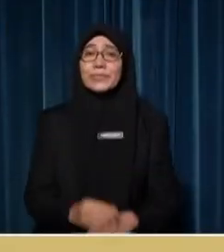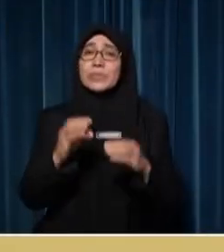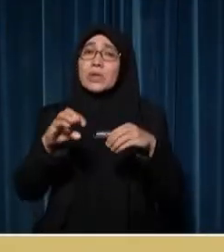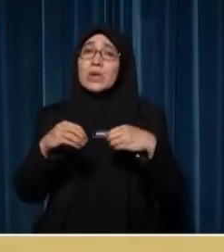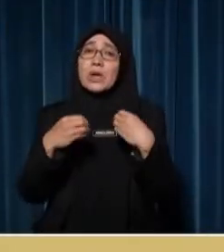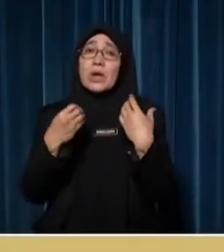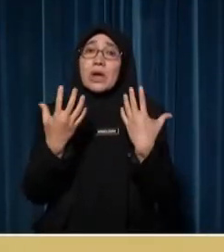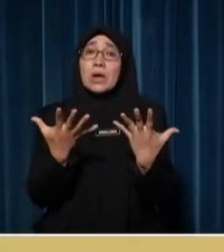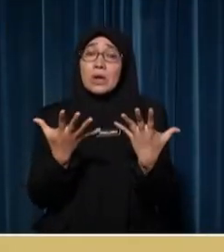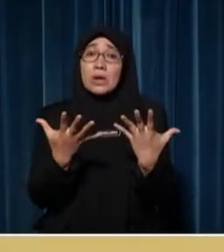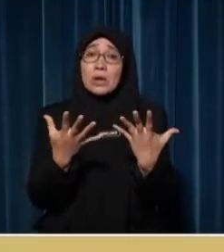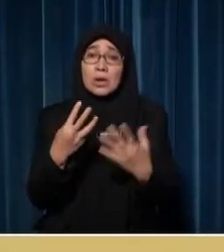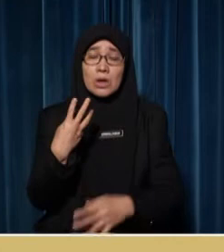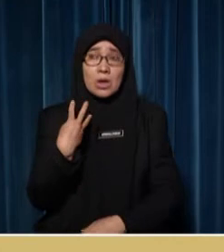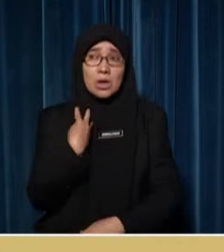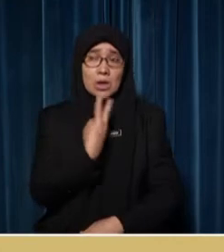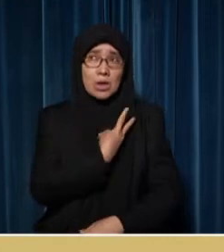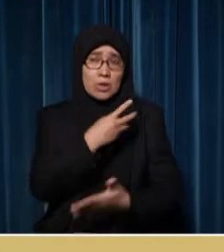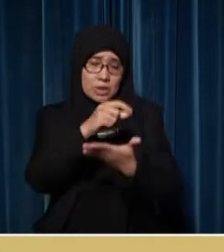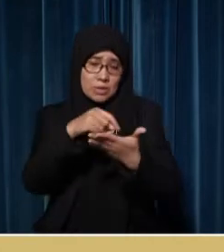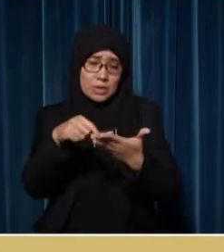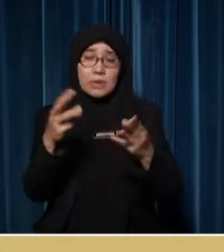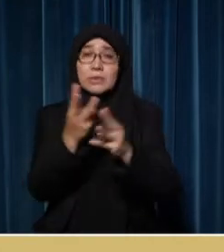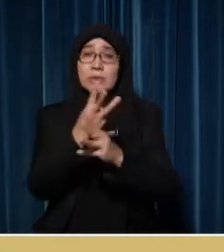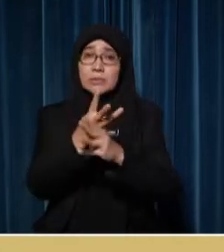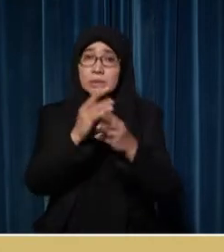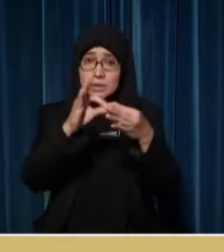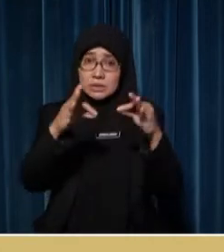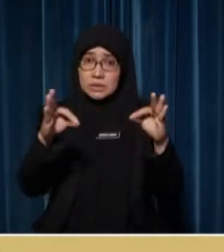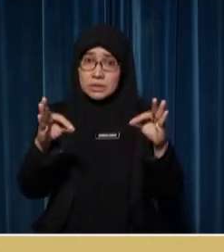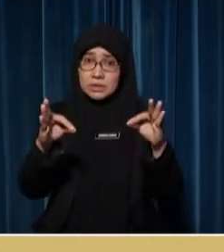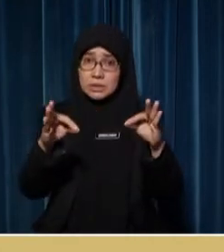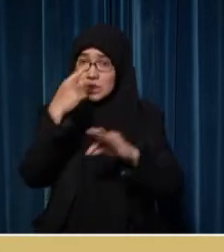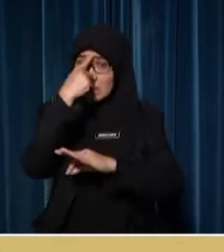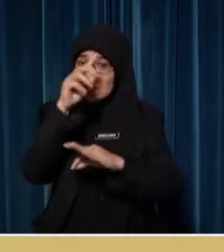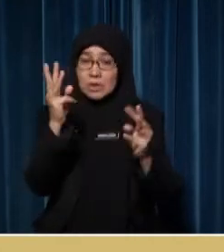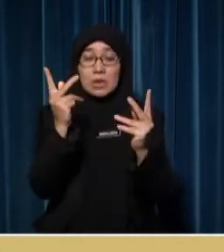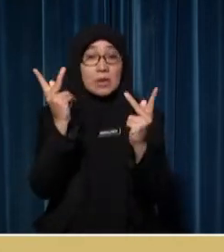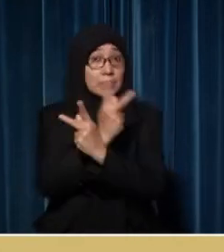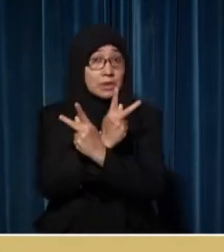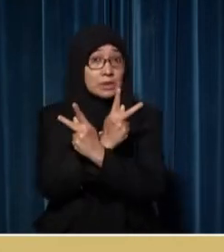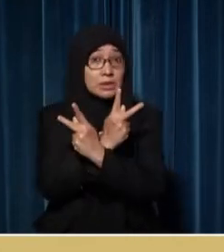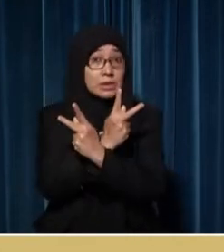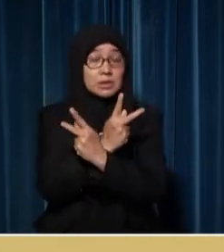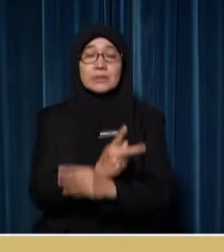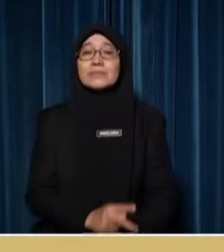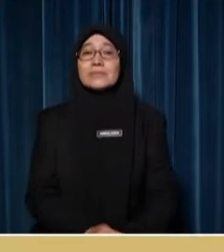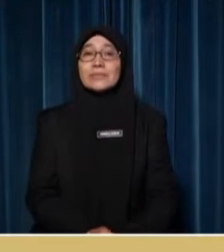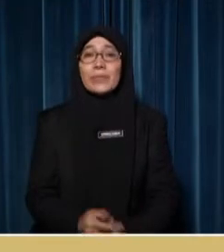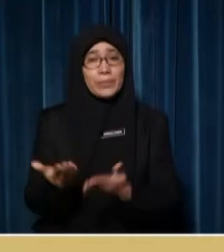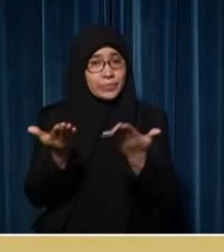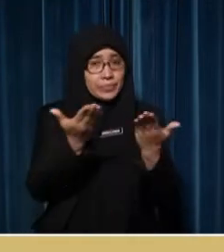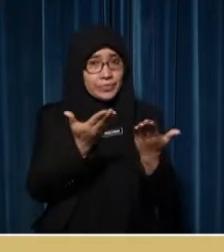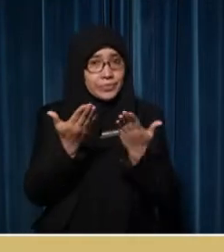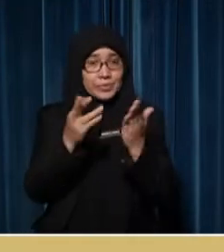How do we write the mathematical sentence for multiplication? Here is the